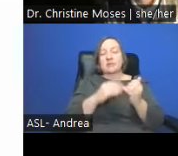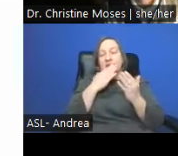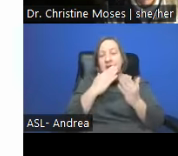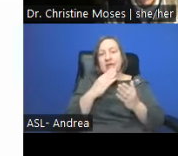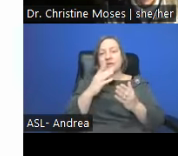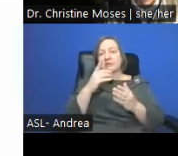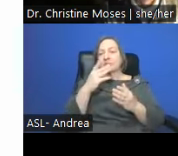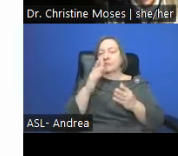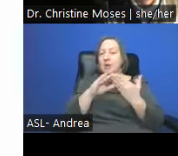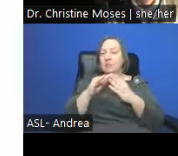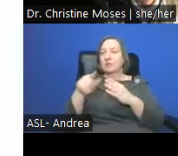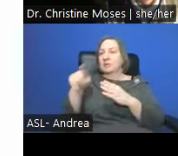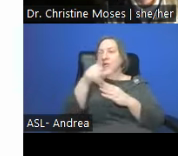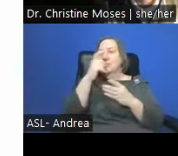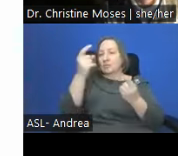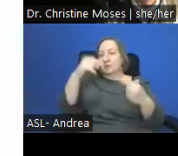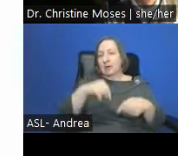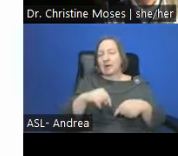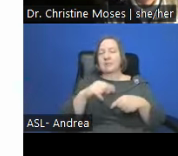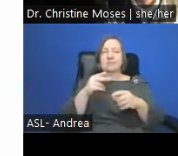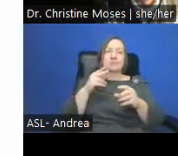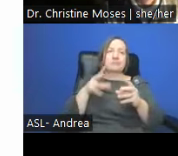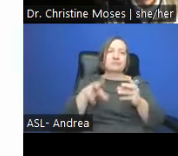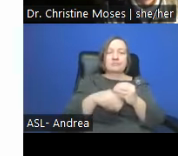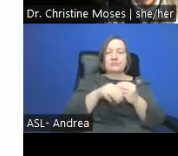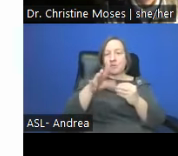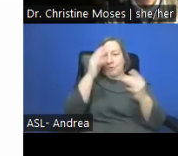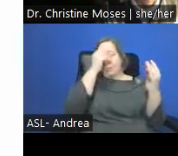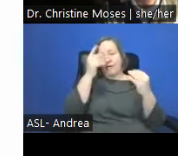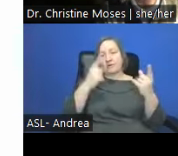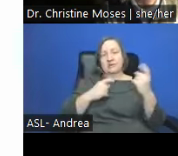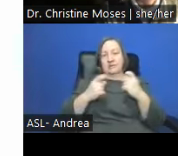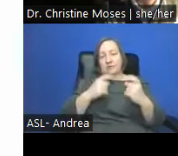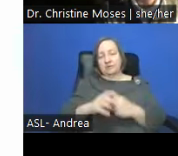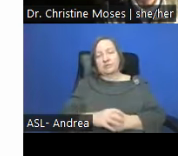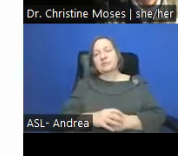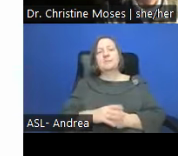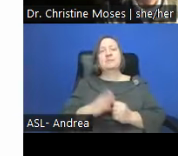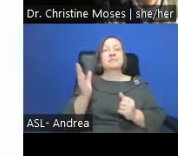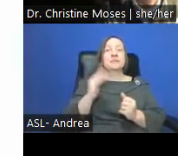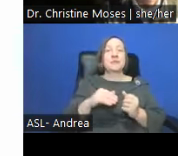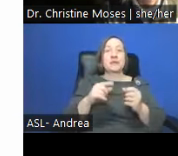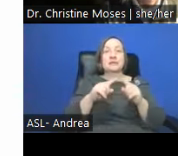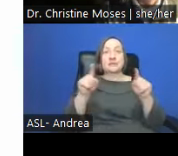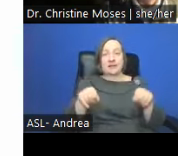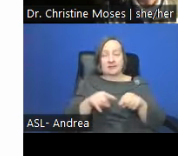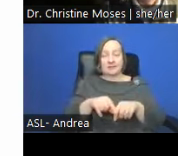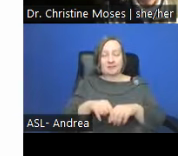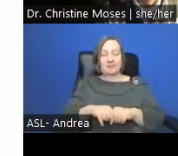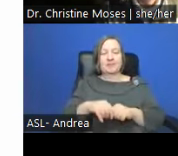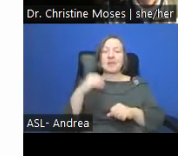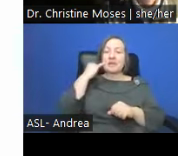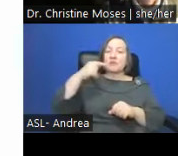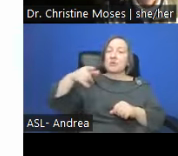members of the community for attending and contributing your thoughts and questions. Next slide, please. If you have